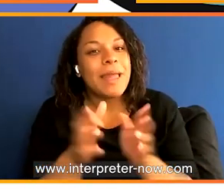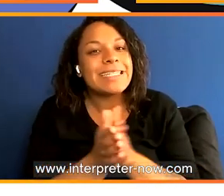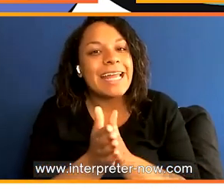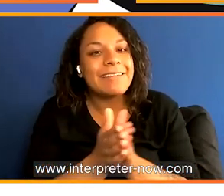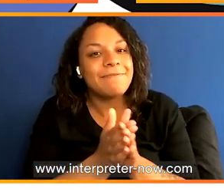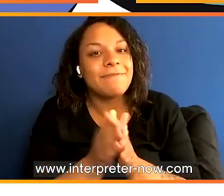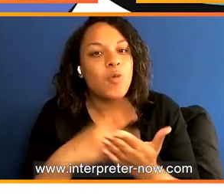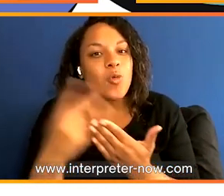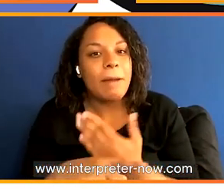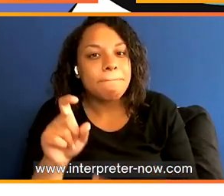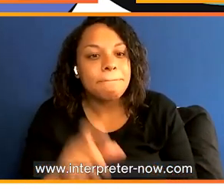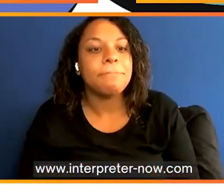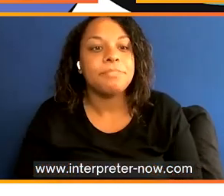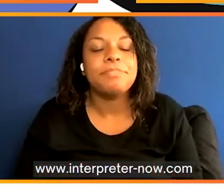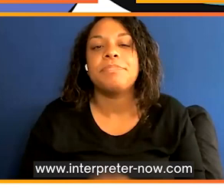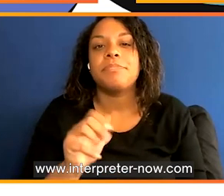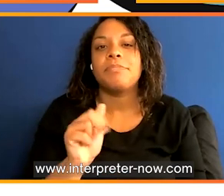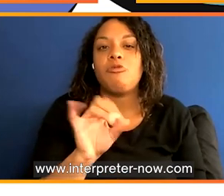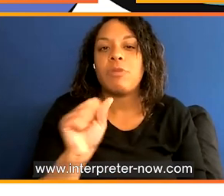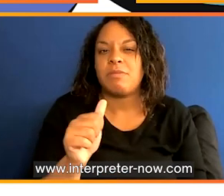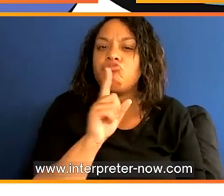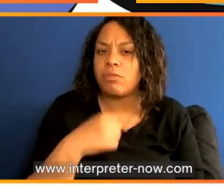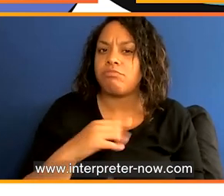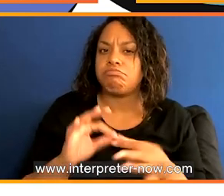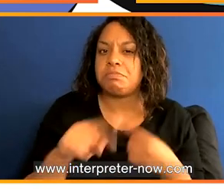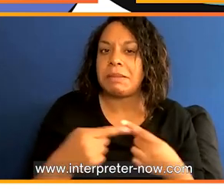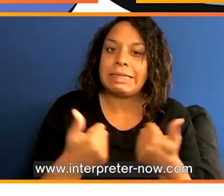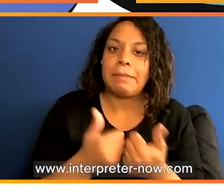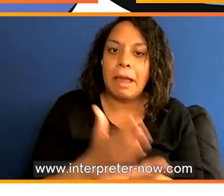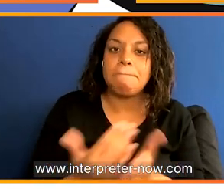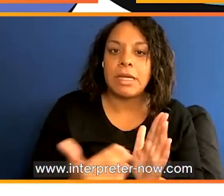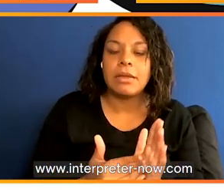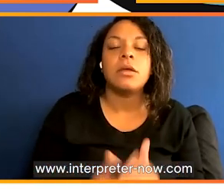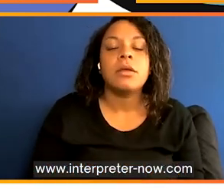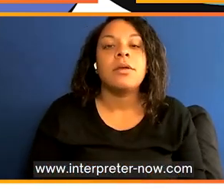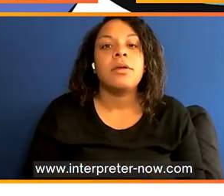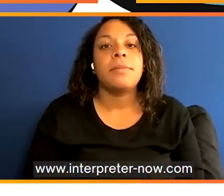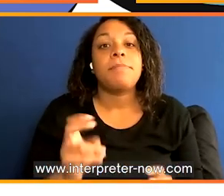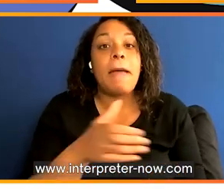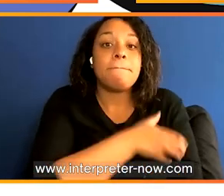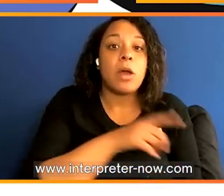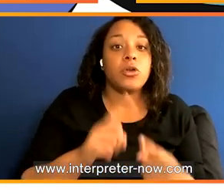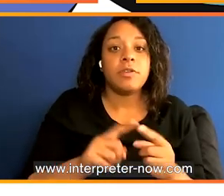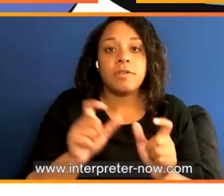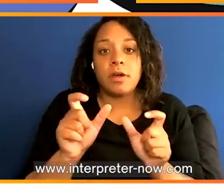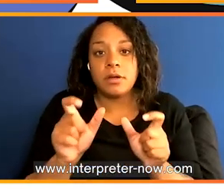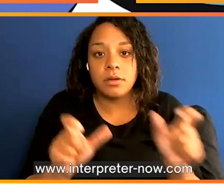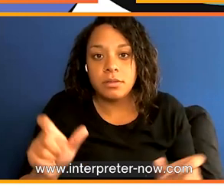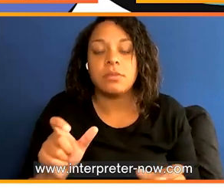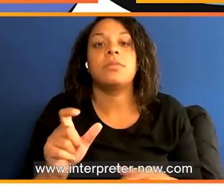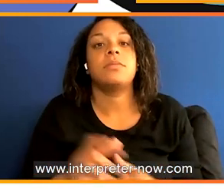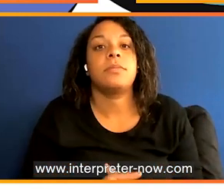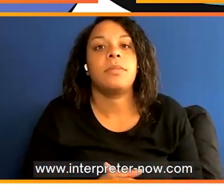and allow you to say, can you tell me a little bit about those incentive programs? Yeah, sure. So I'll stick with GameStop. You know,